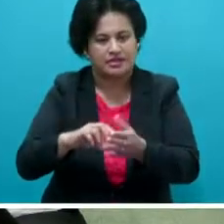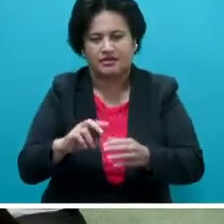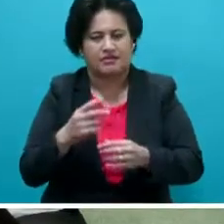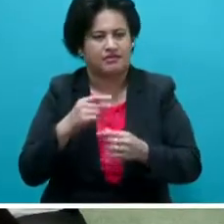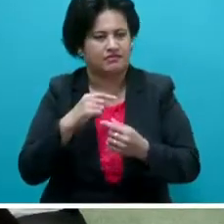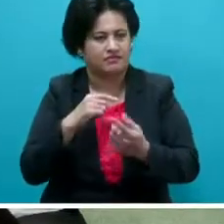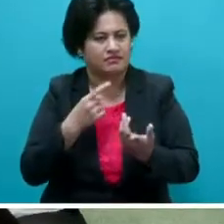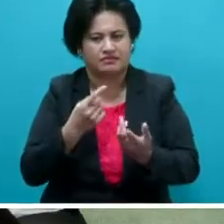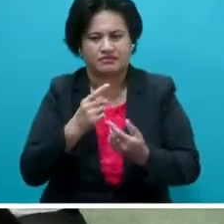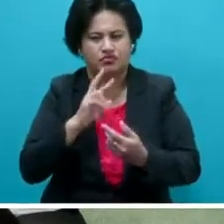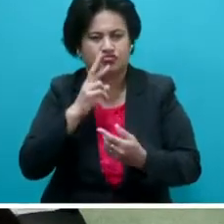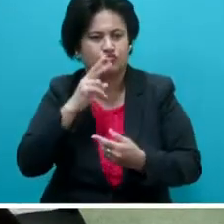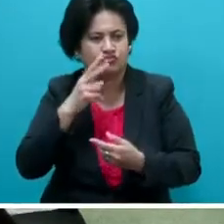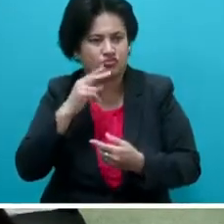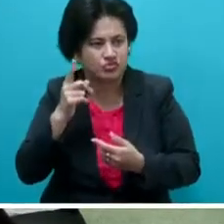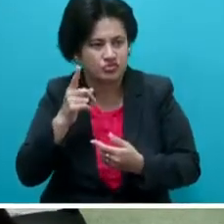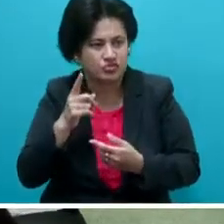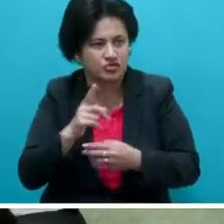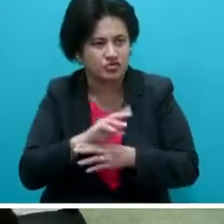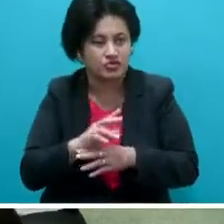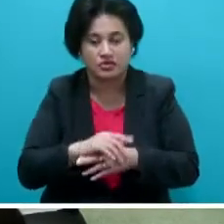sir, do I have time?